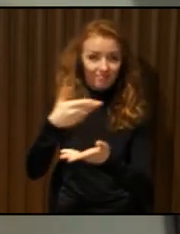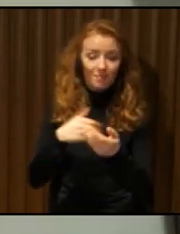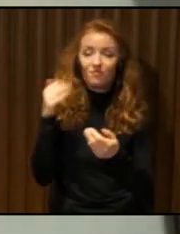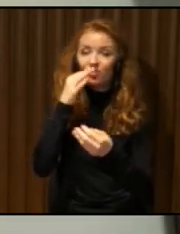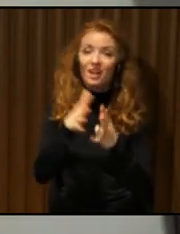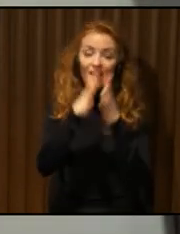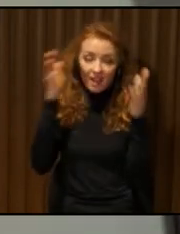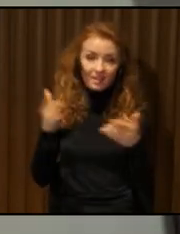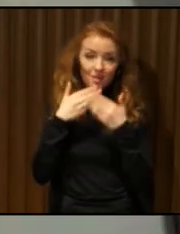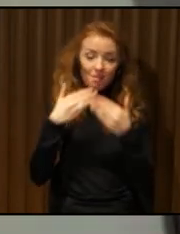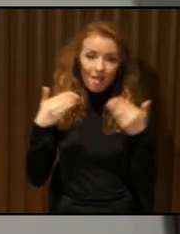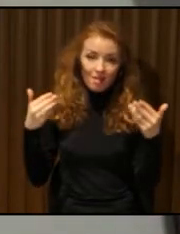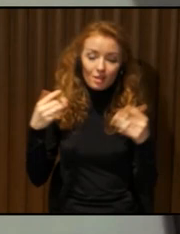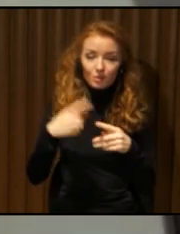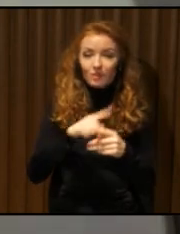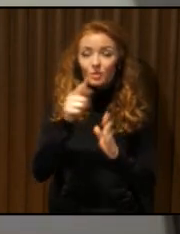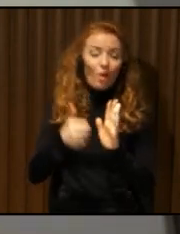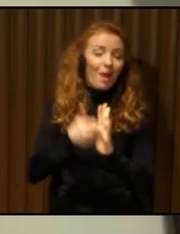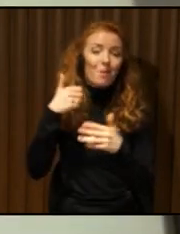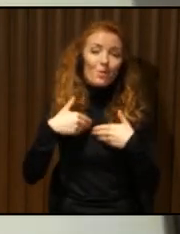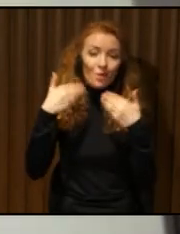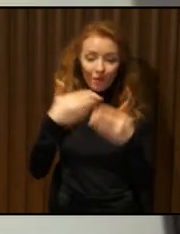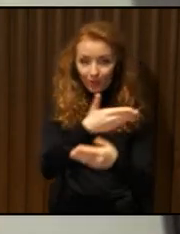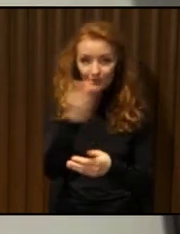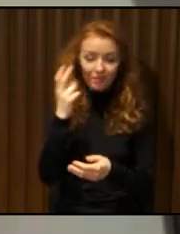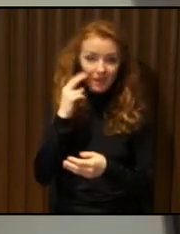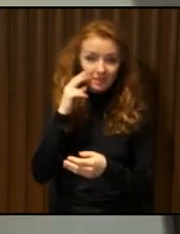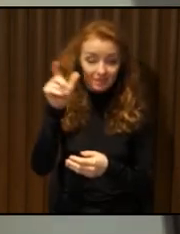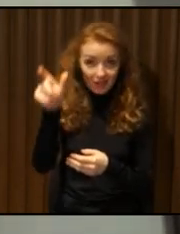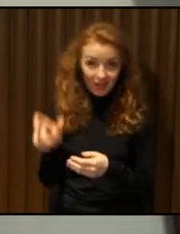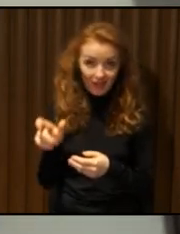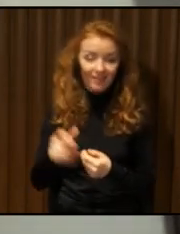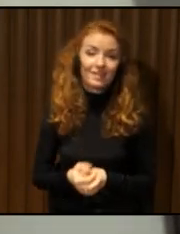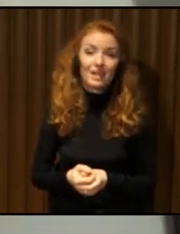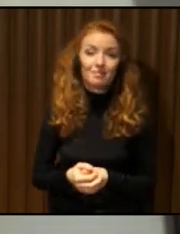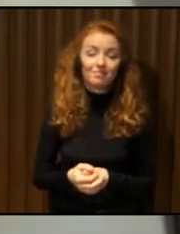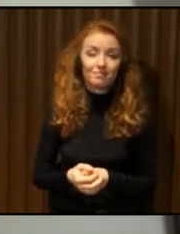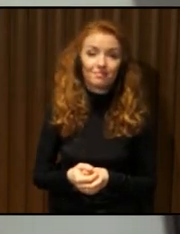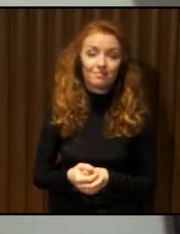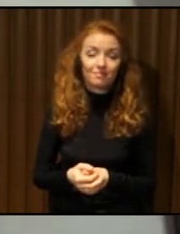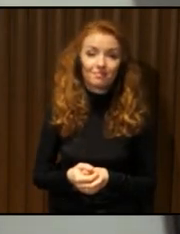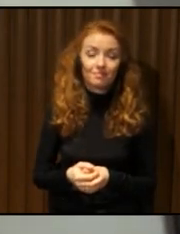Thank you. And all the best to your parents, of course, and enjoy your. So should I say your